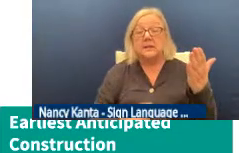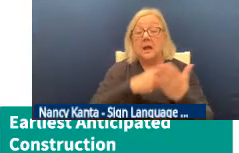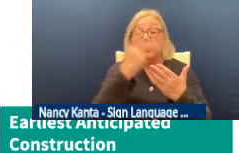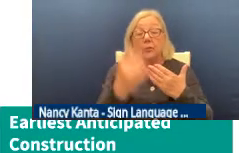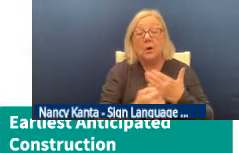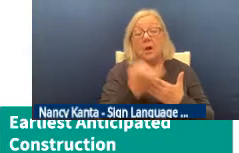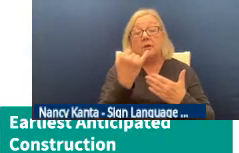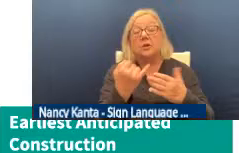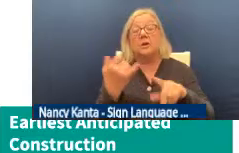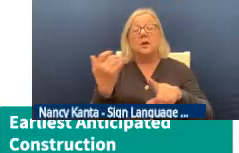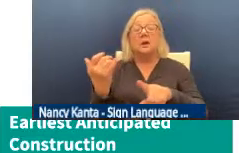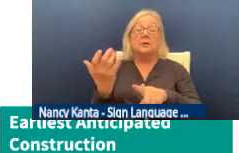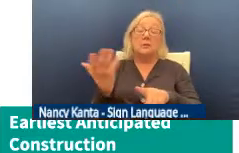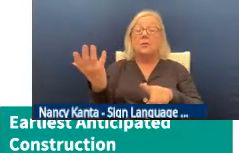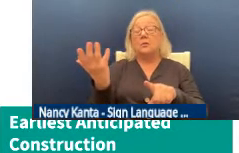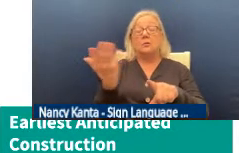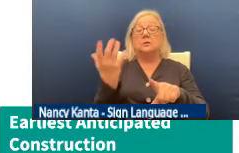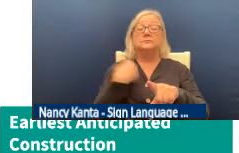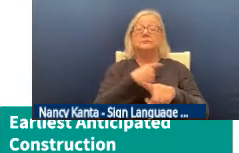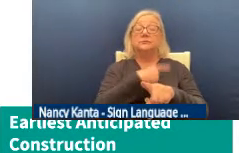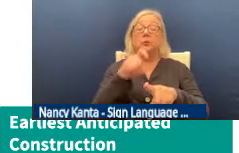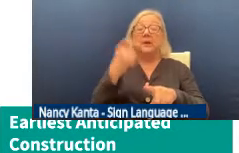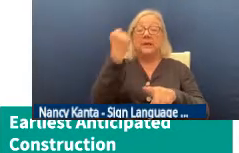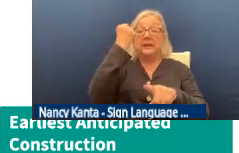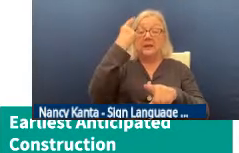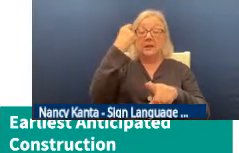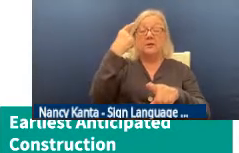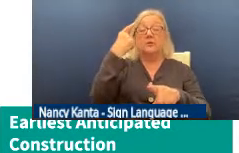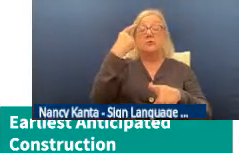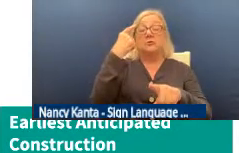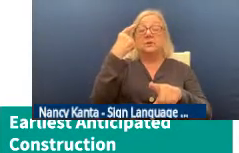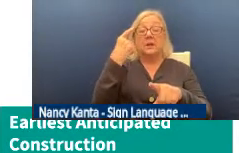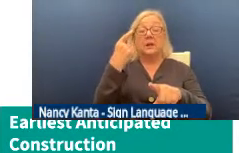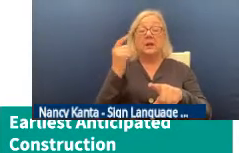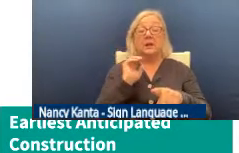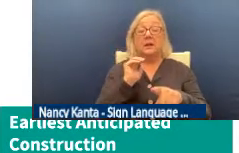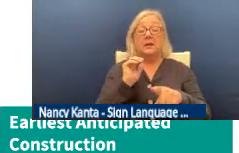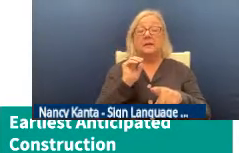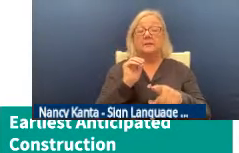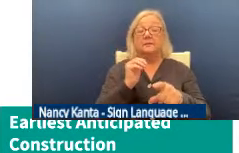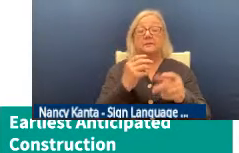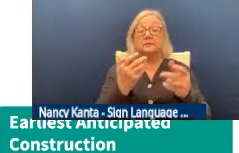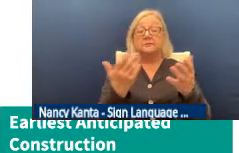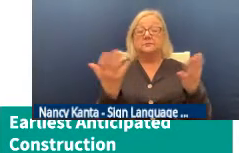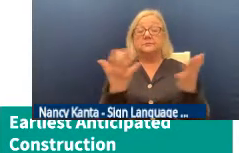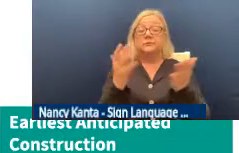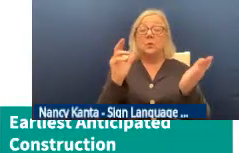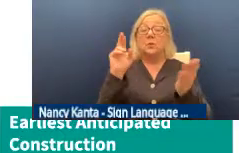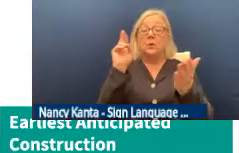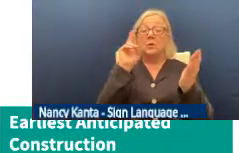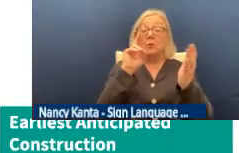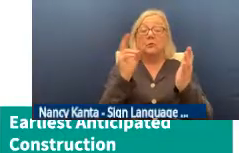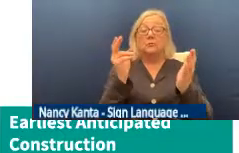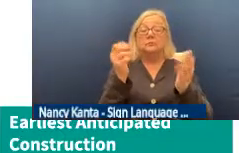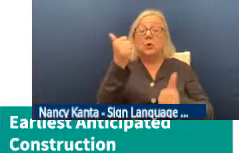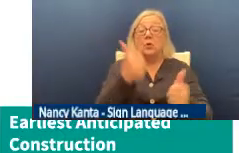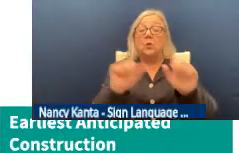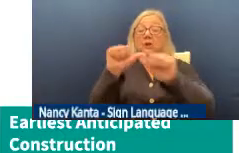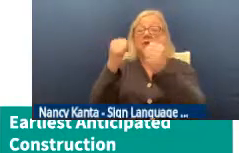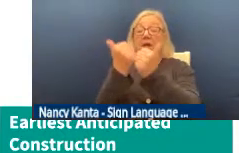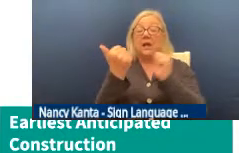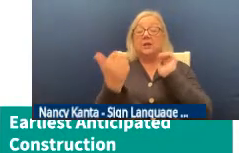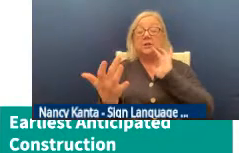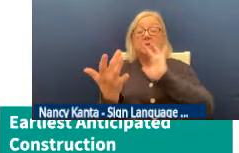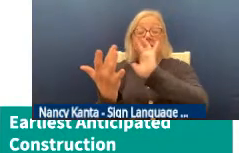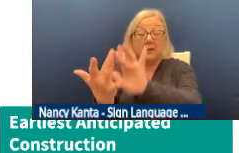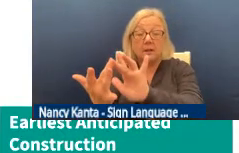but understand our snapshot of what contracting agency would be administering. And then we